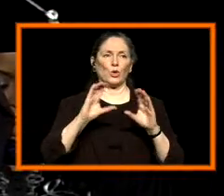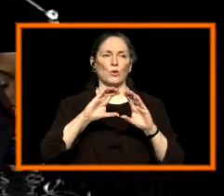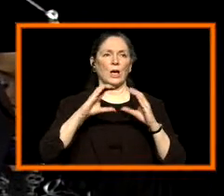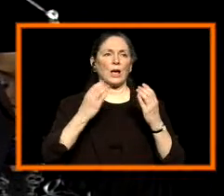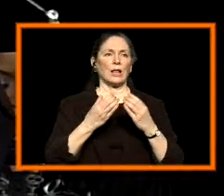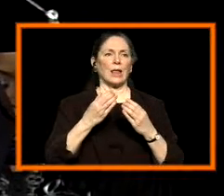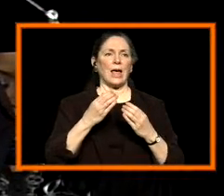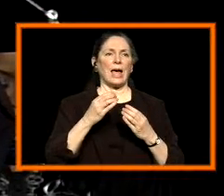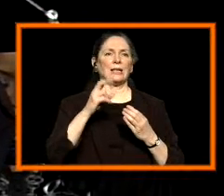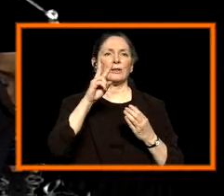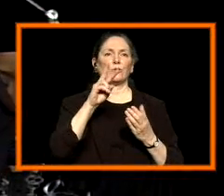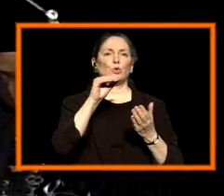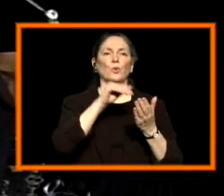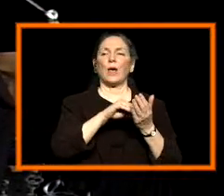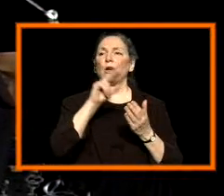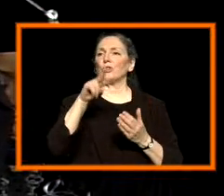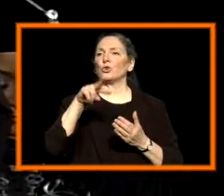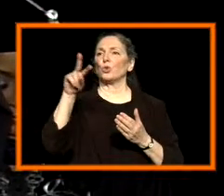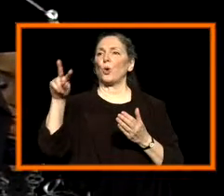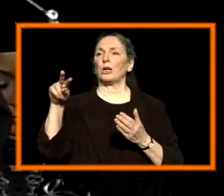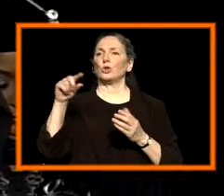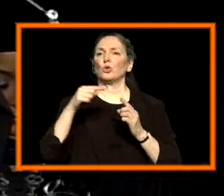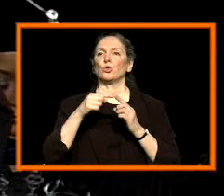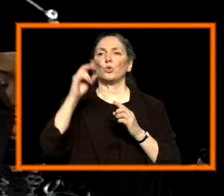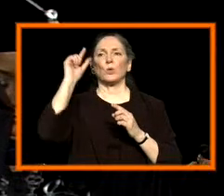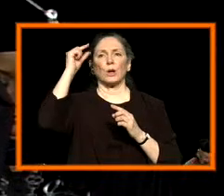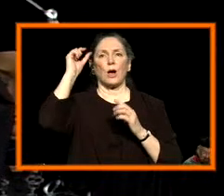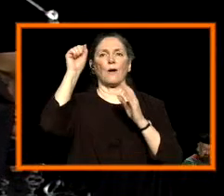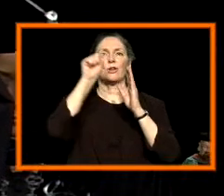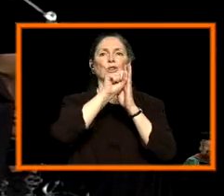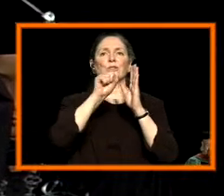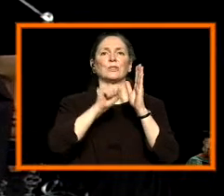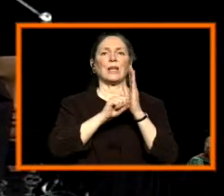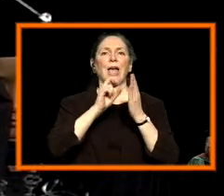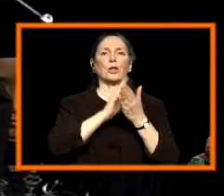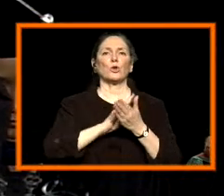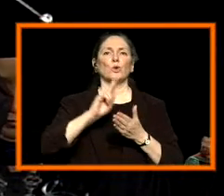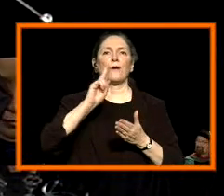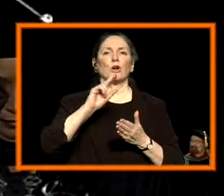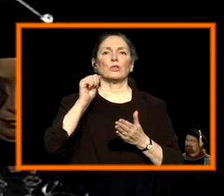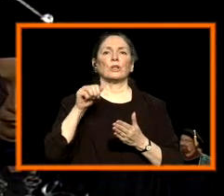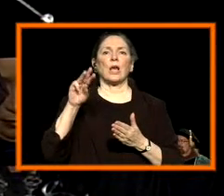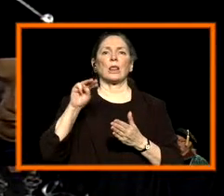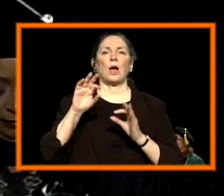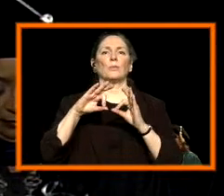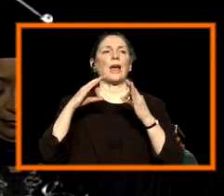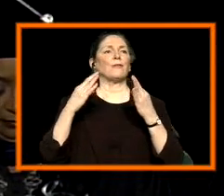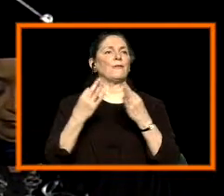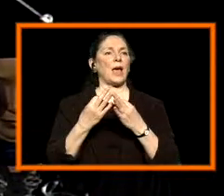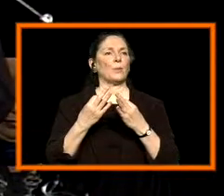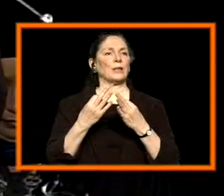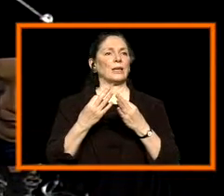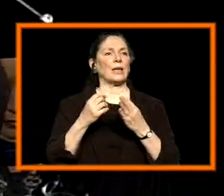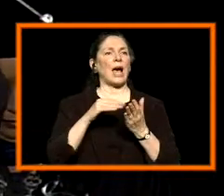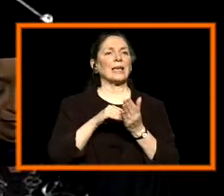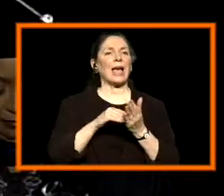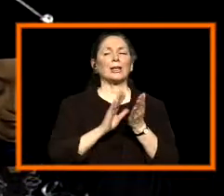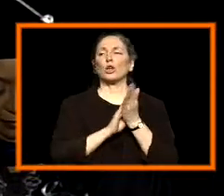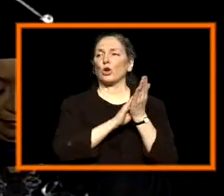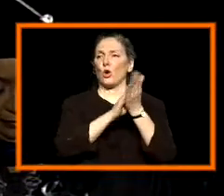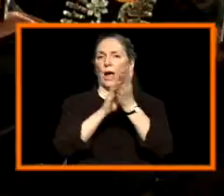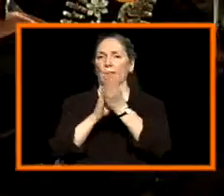of 2022, to the Governor State University alumni family. Again, congrats.